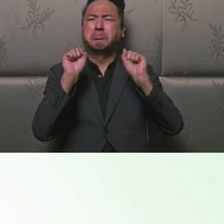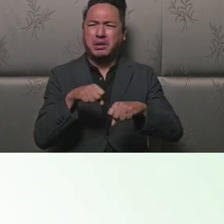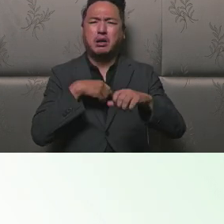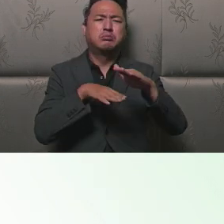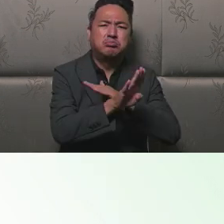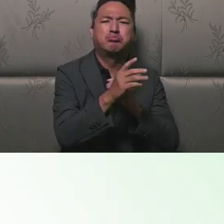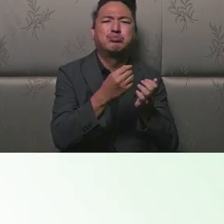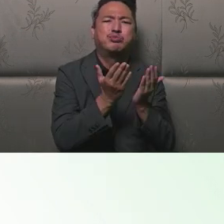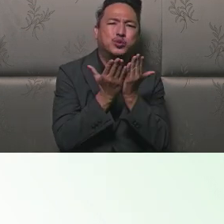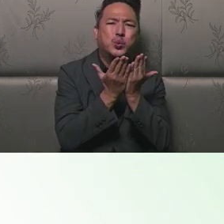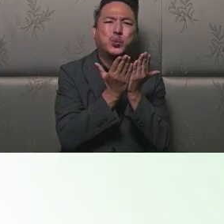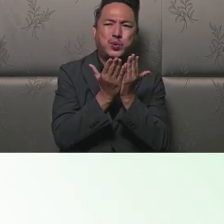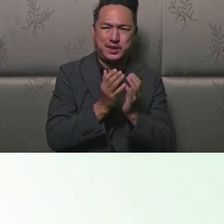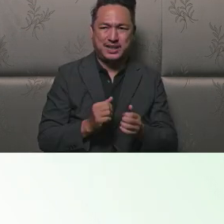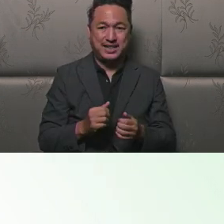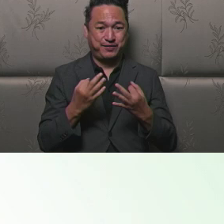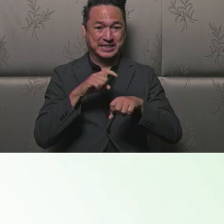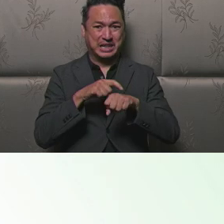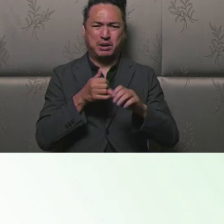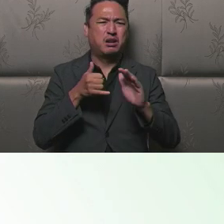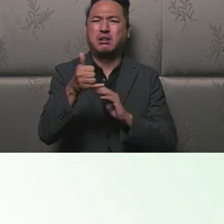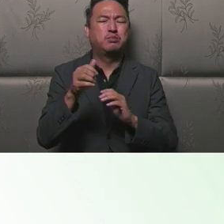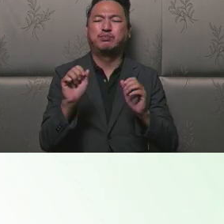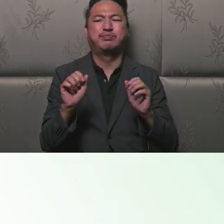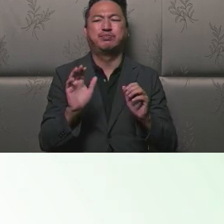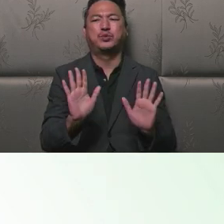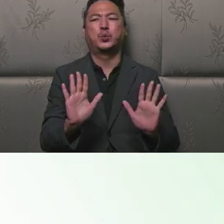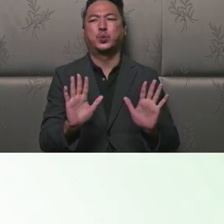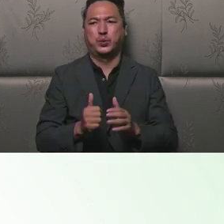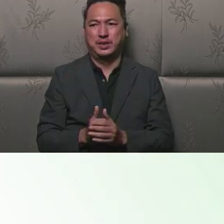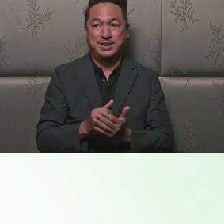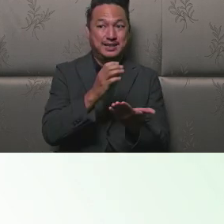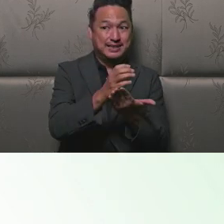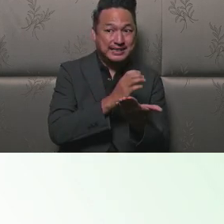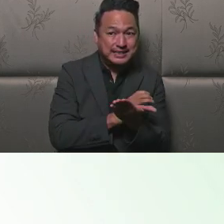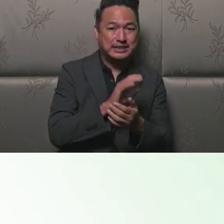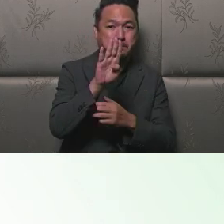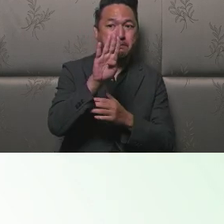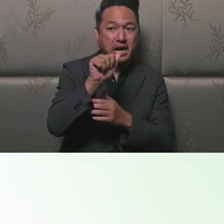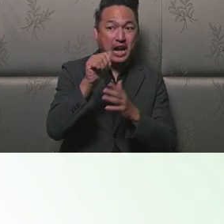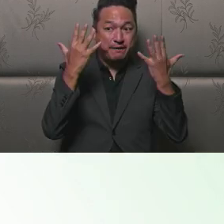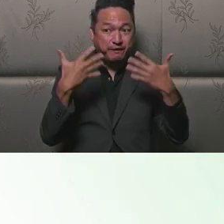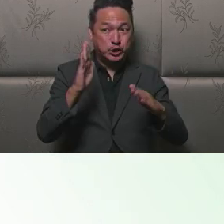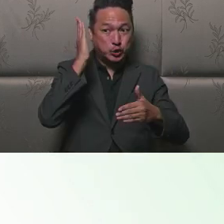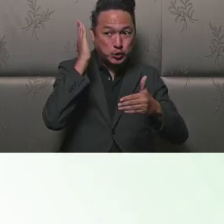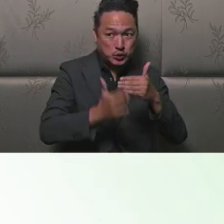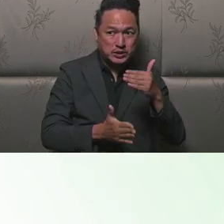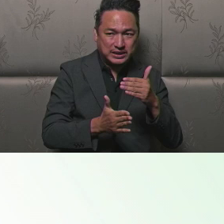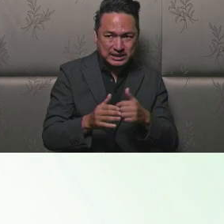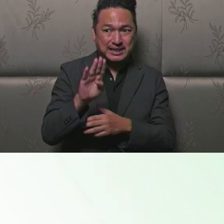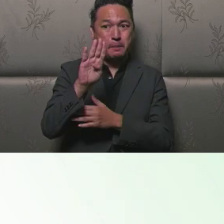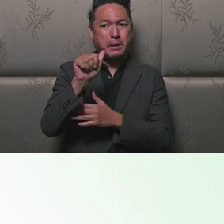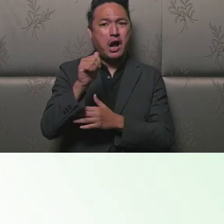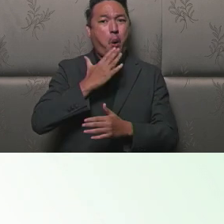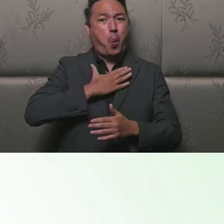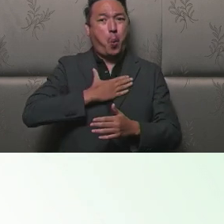their qualifications if it's applicable. And they can also take courses at the different schools, such